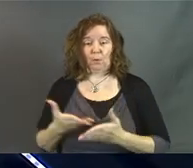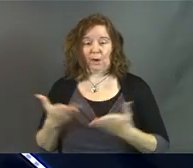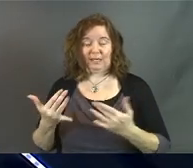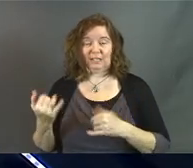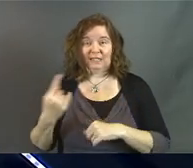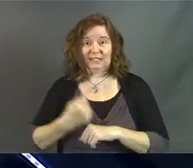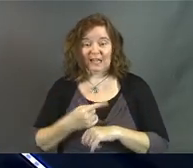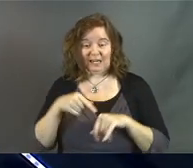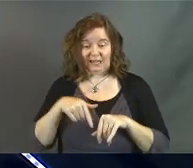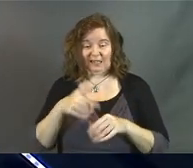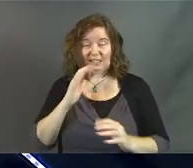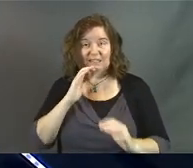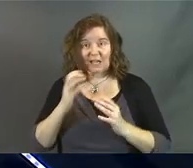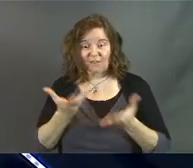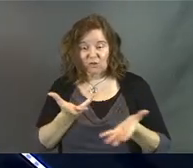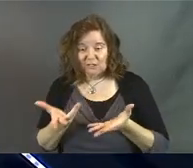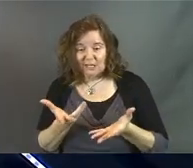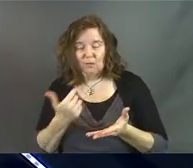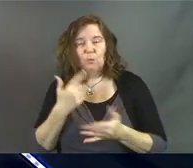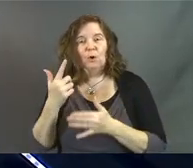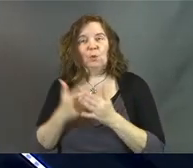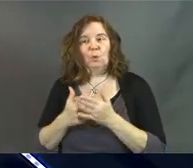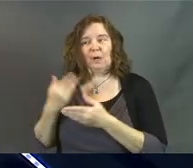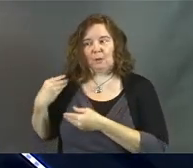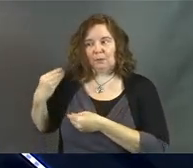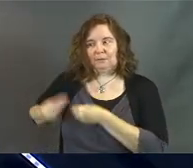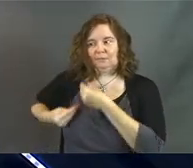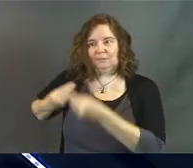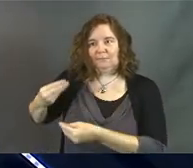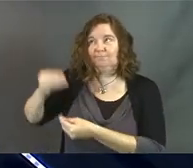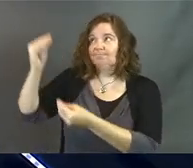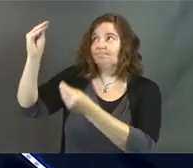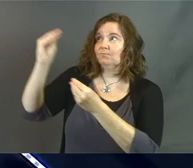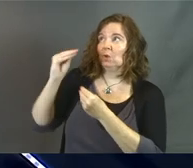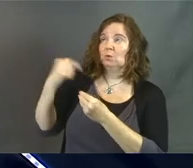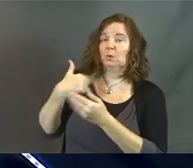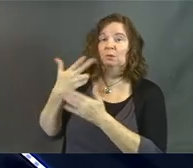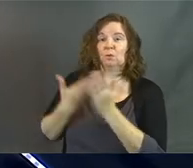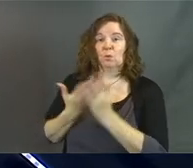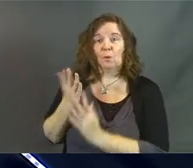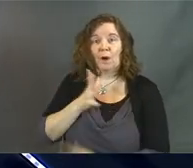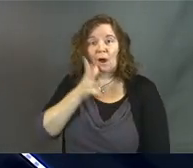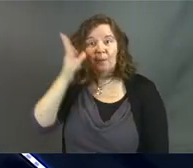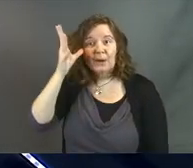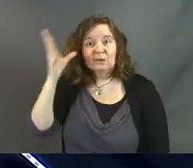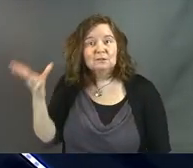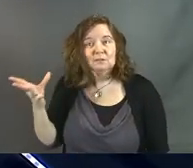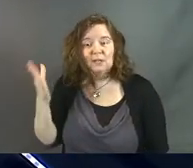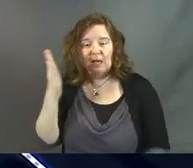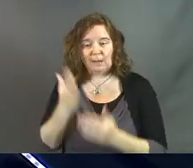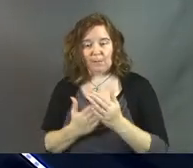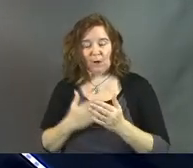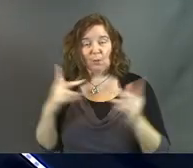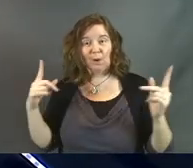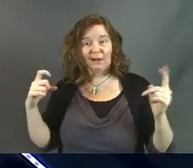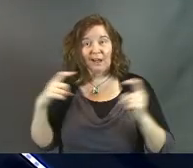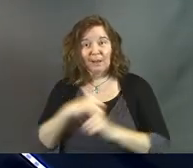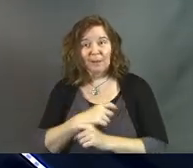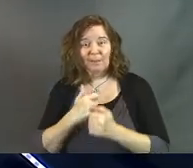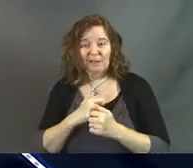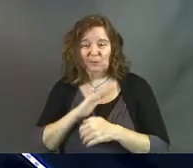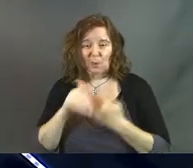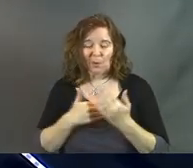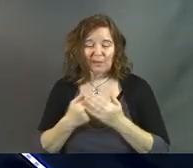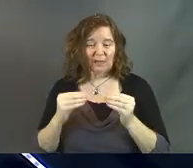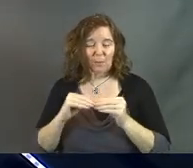here today into this conversation was what was handed to us by our parents, amen? And part of what complicates it and makes this